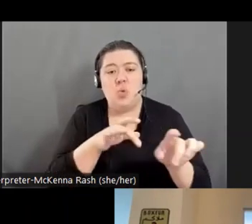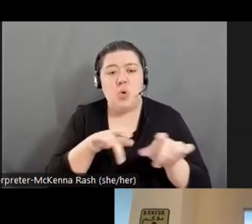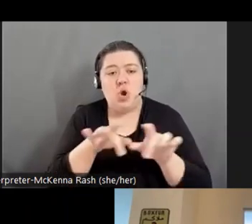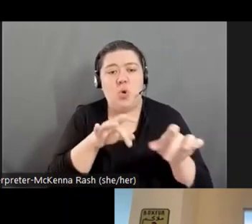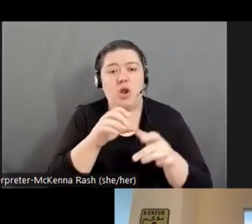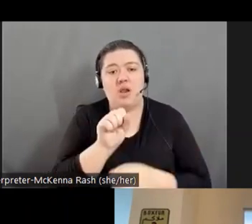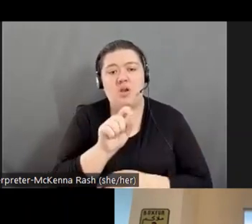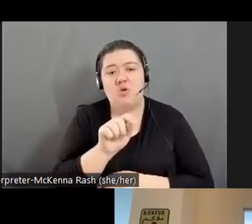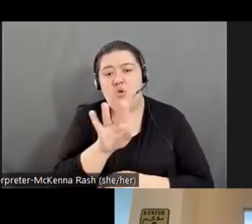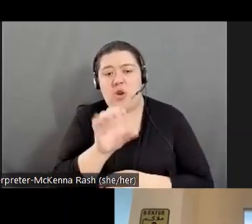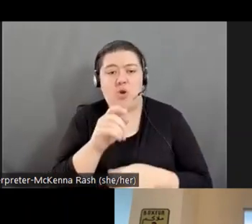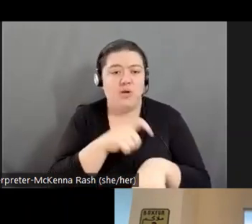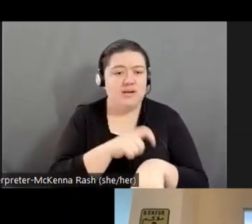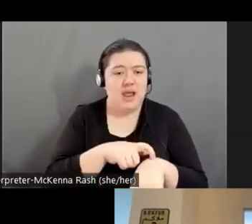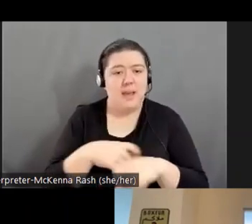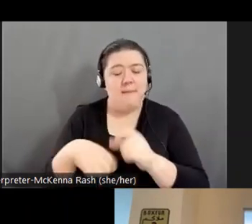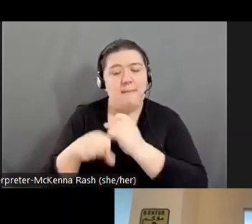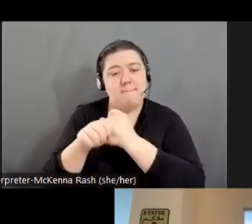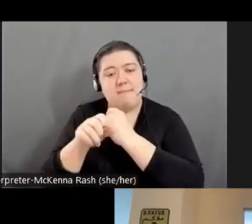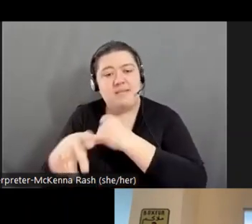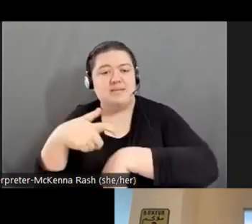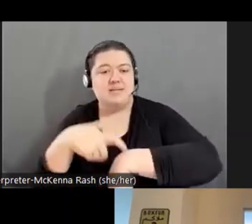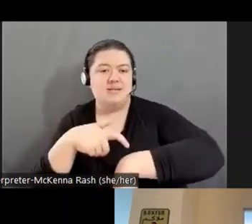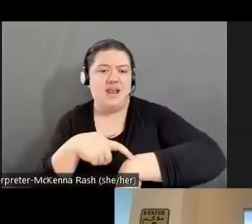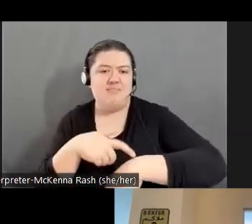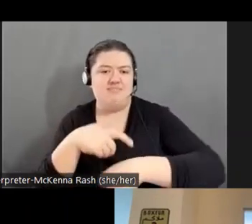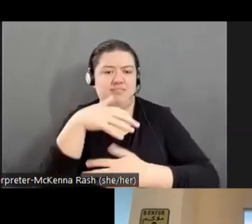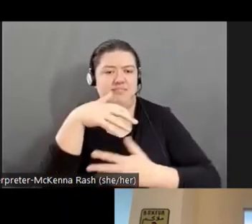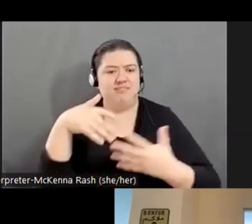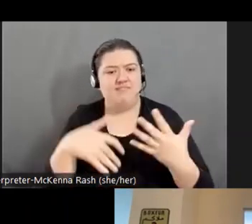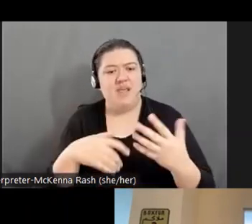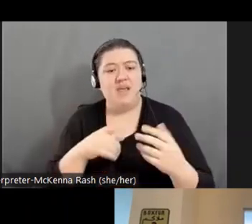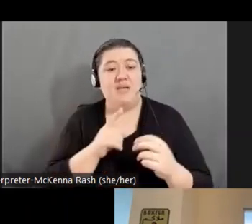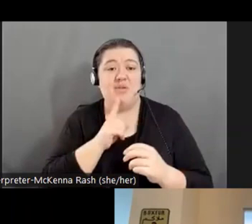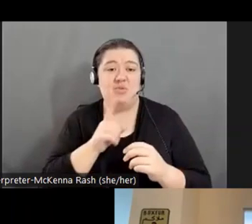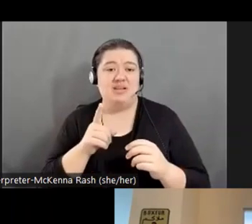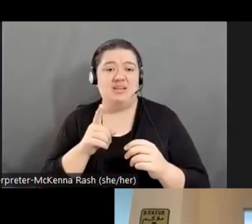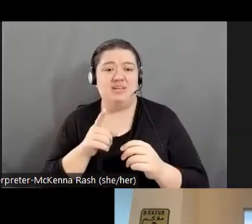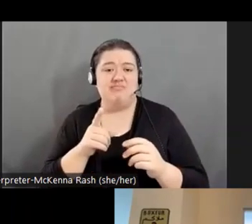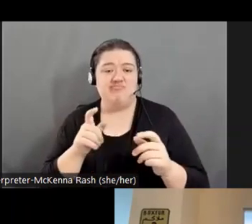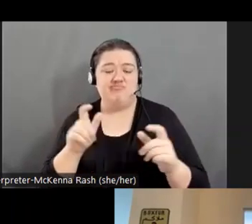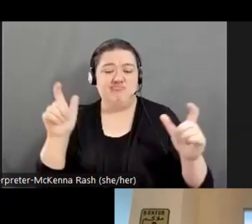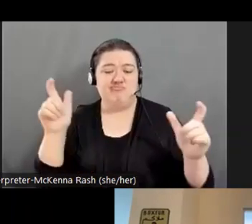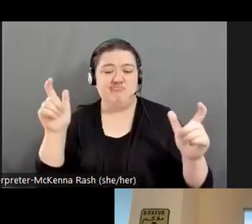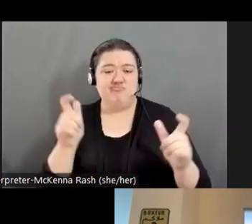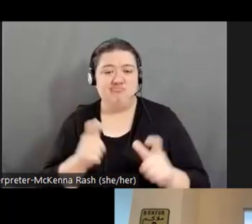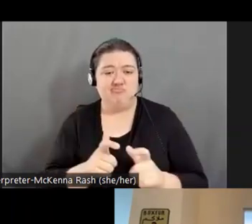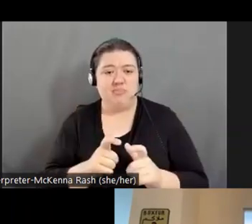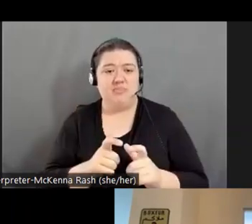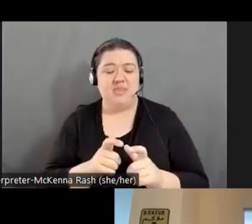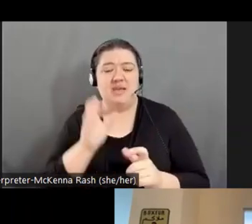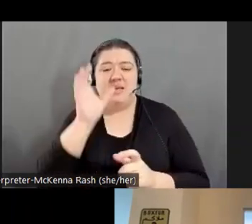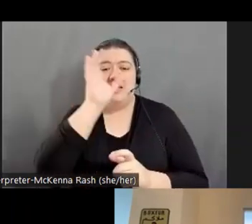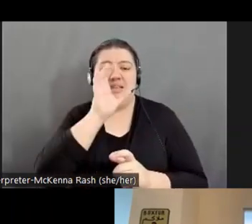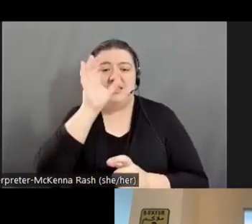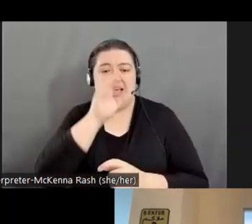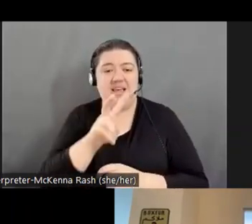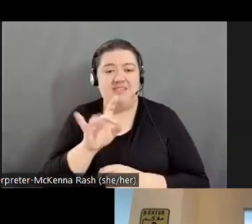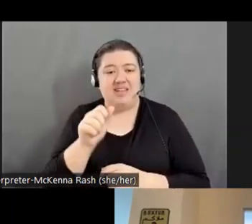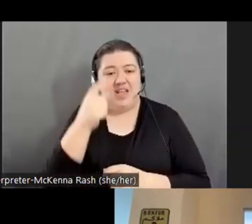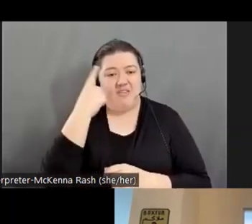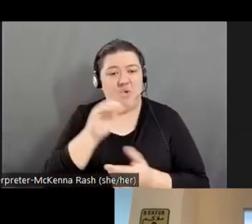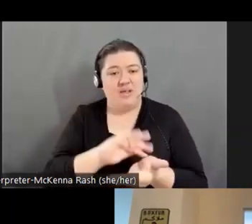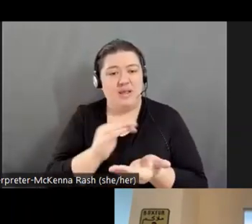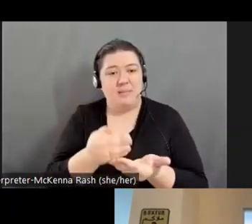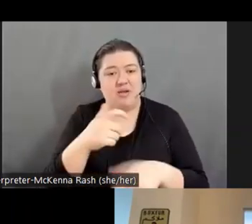know, publicity time, things like that. But it kind of does boil down to seeking the visa for the amount of period that you